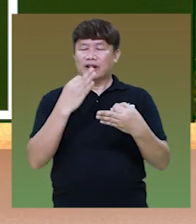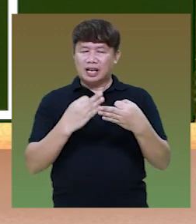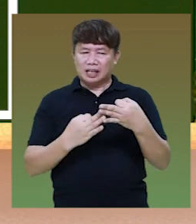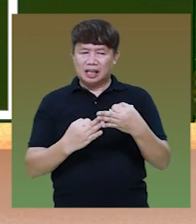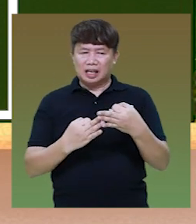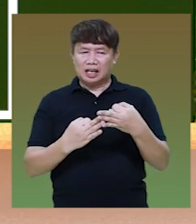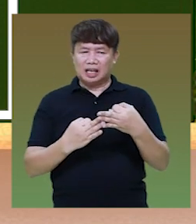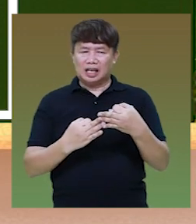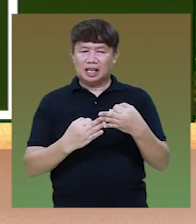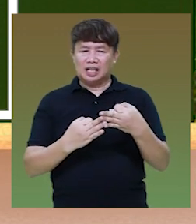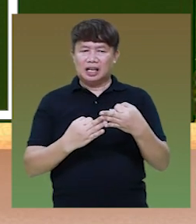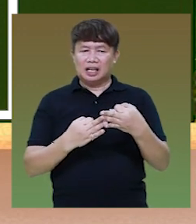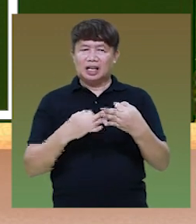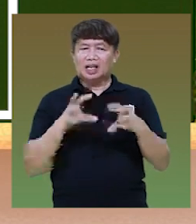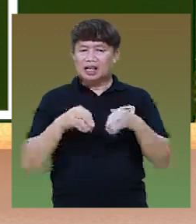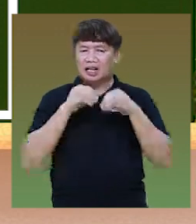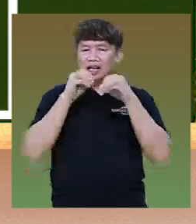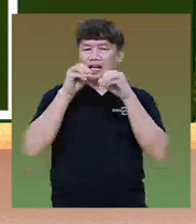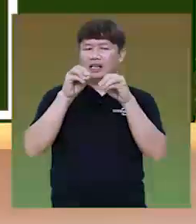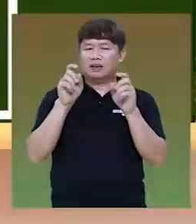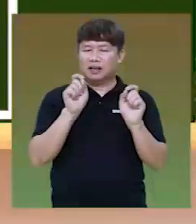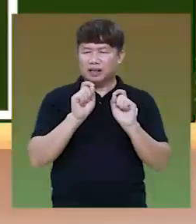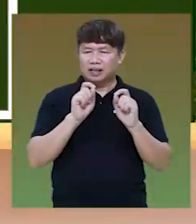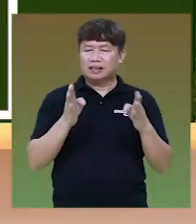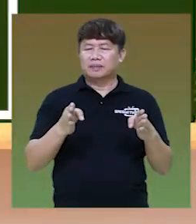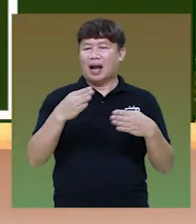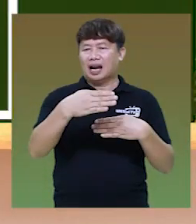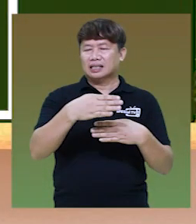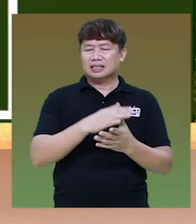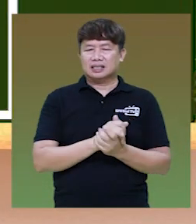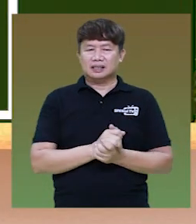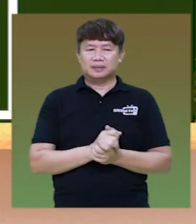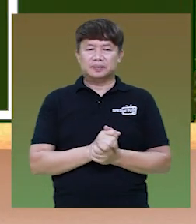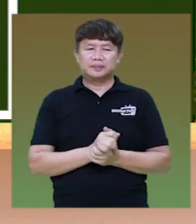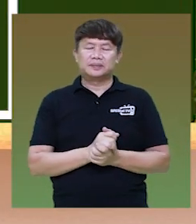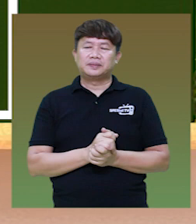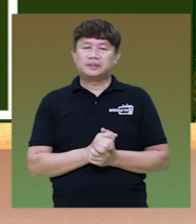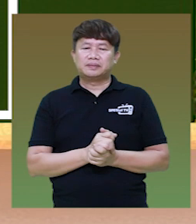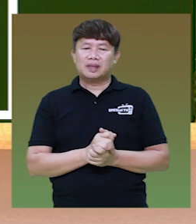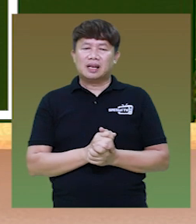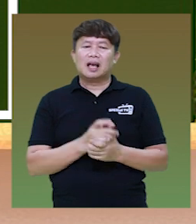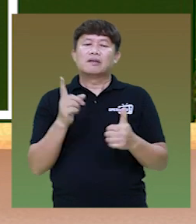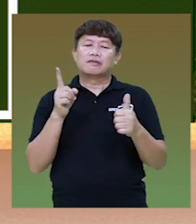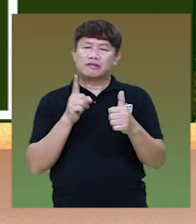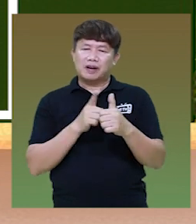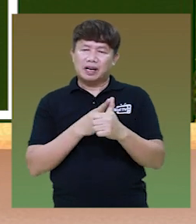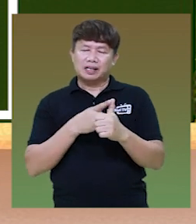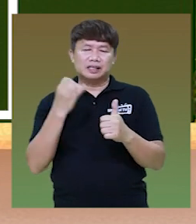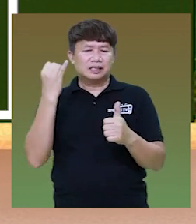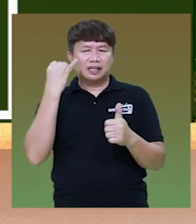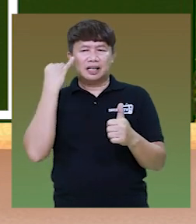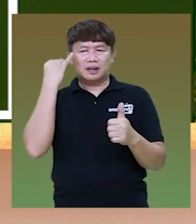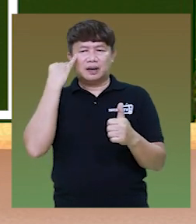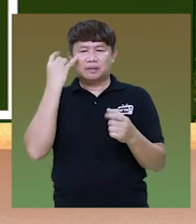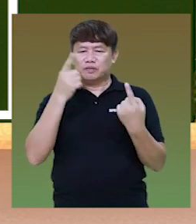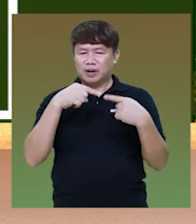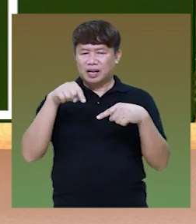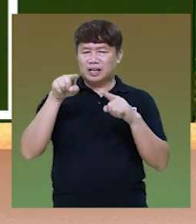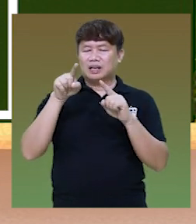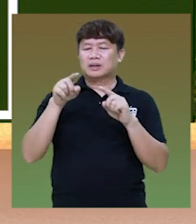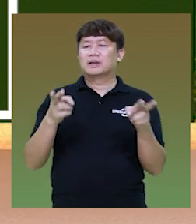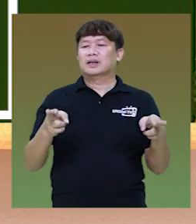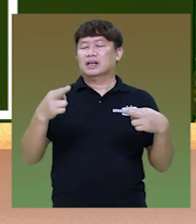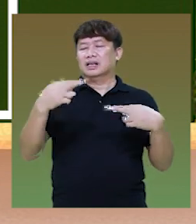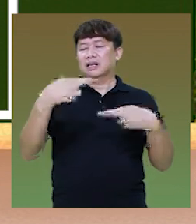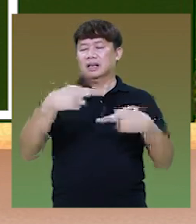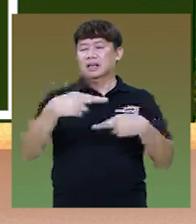Finally, he put his toys in the box. First, Jacob went to his